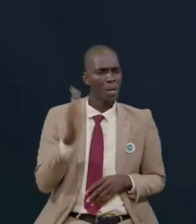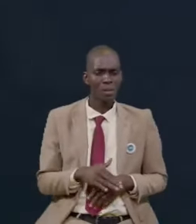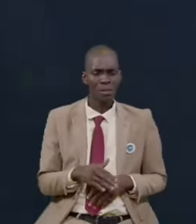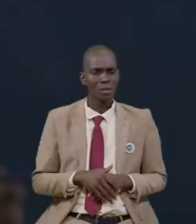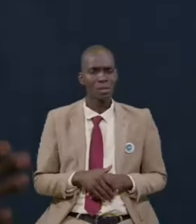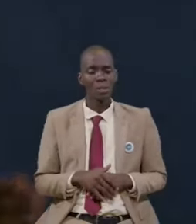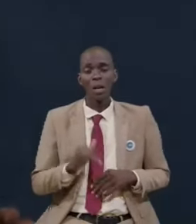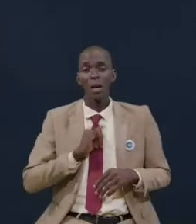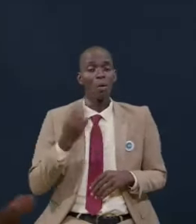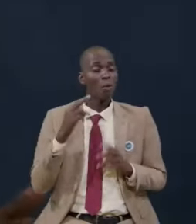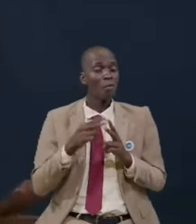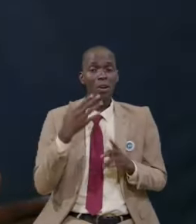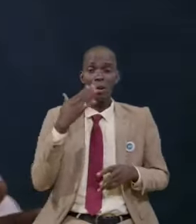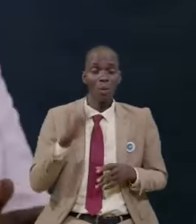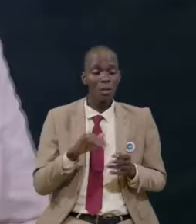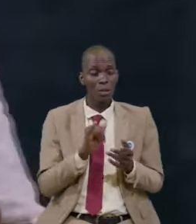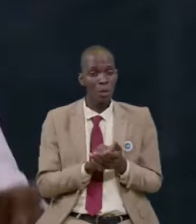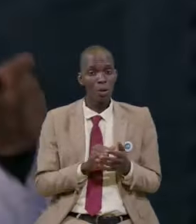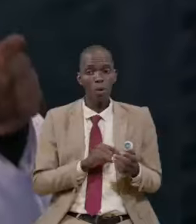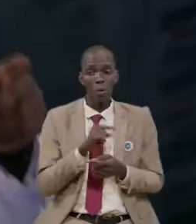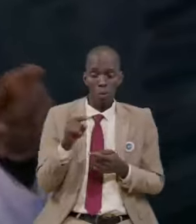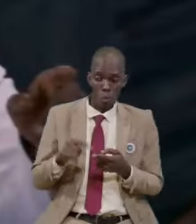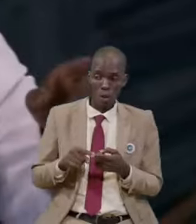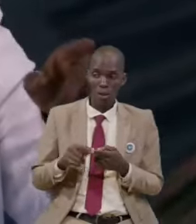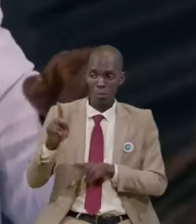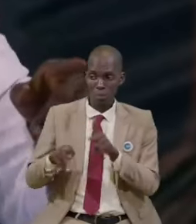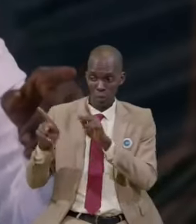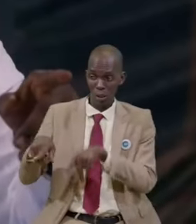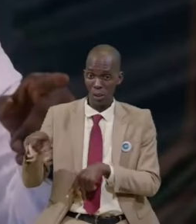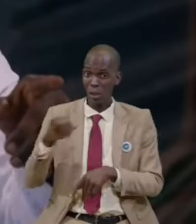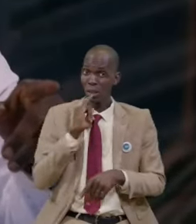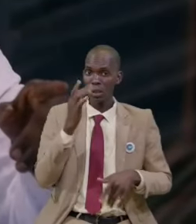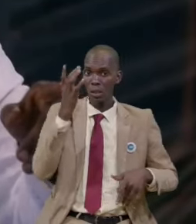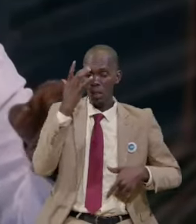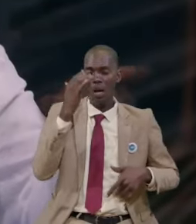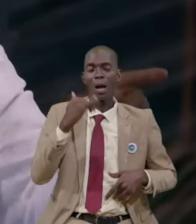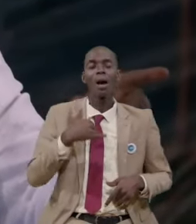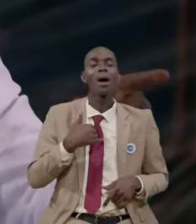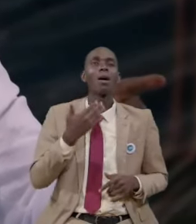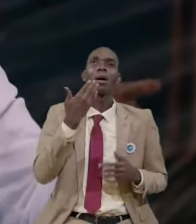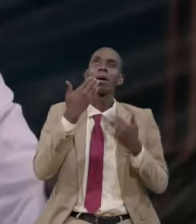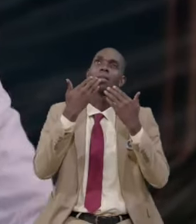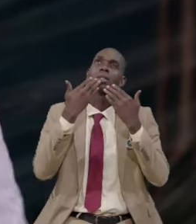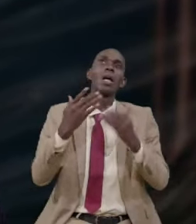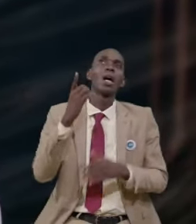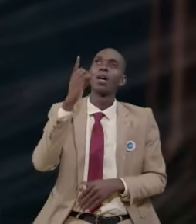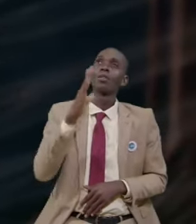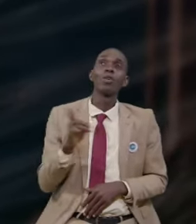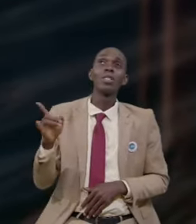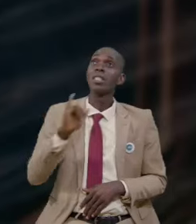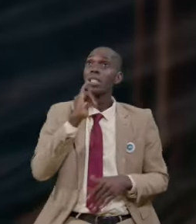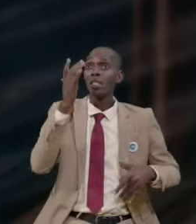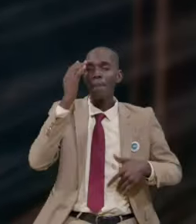they were sick, and I knew, the young man is sick now, he's weak. In the time of